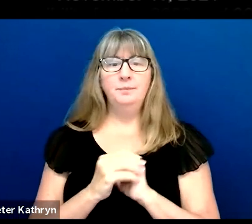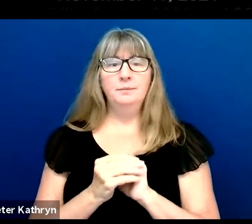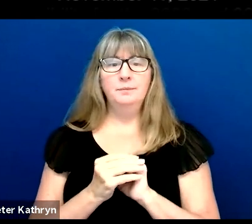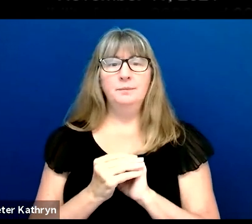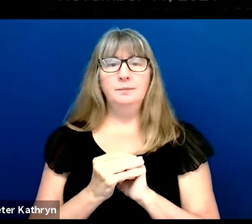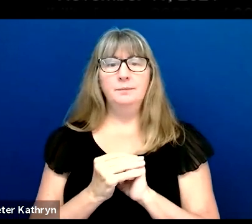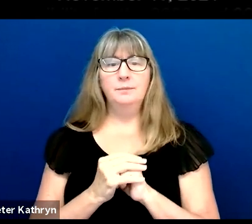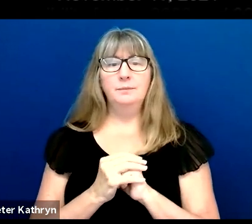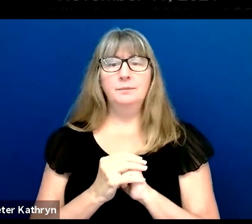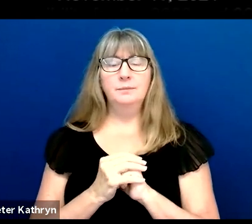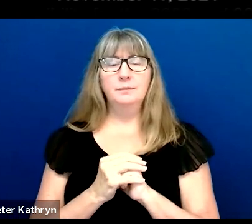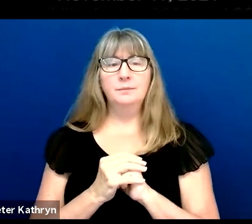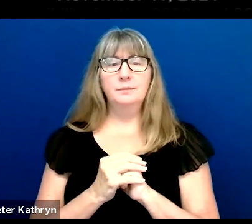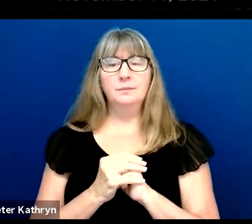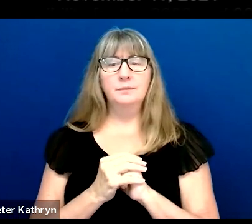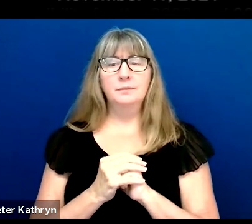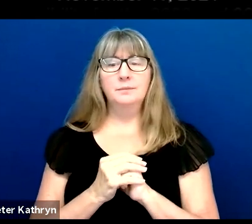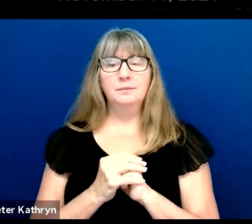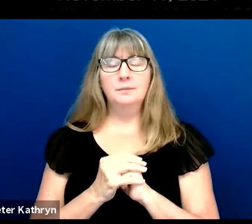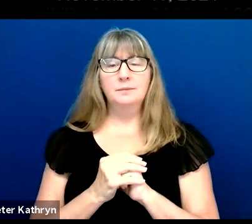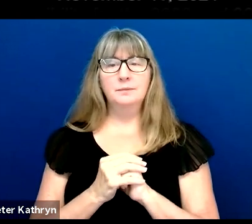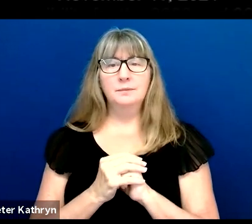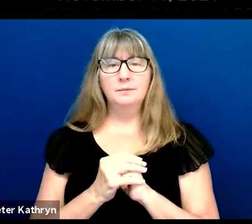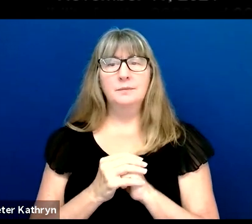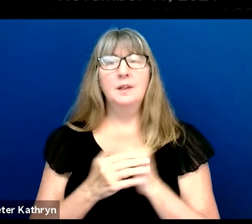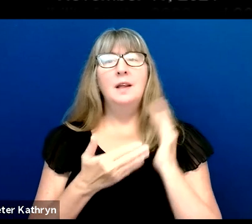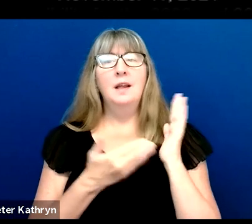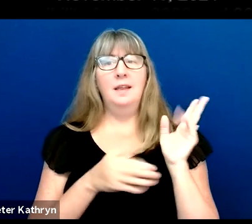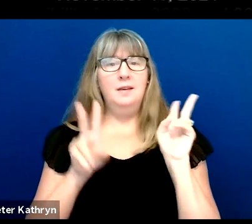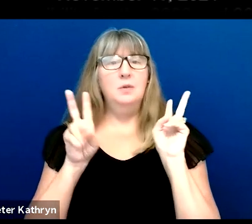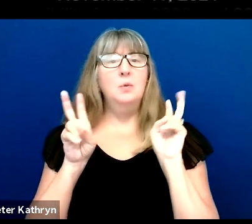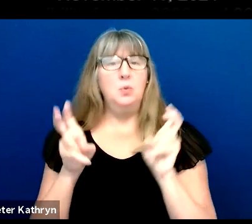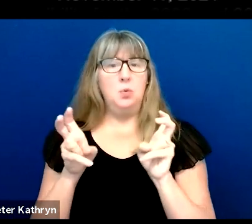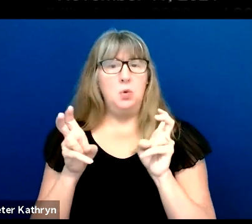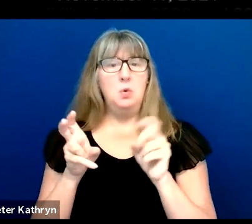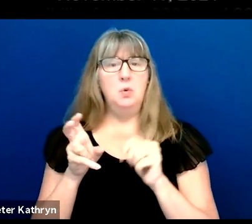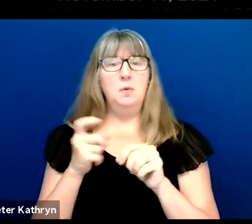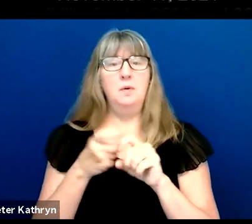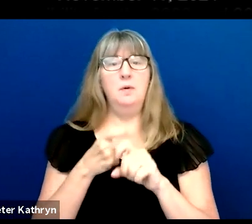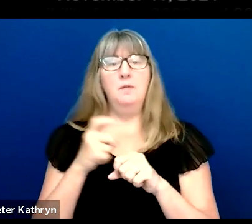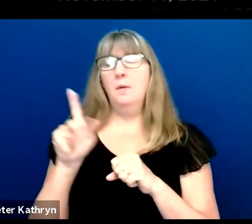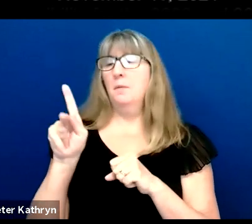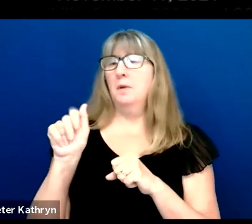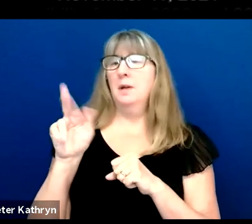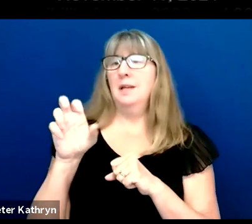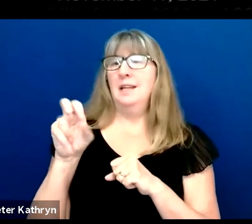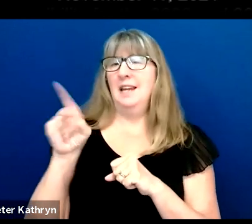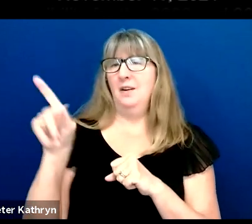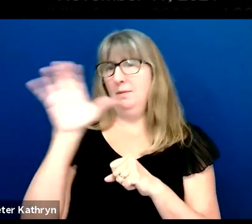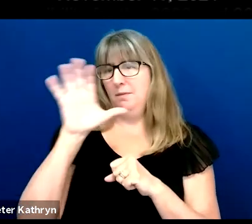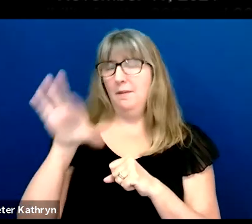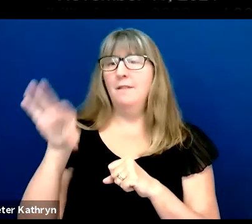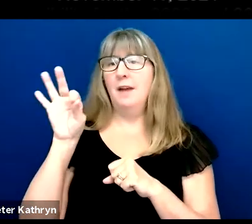And this quote here, credit to Karen for selecting it for the presentation. For